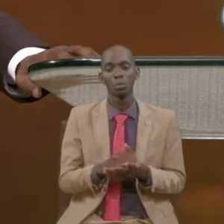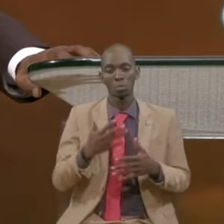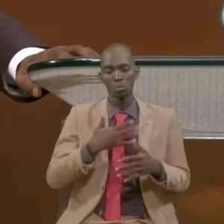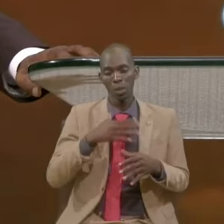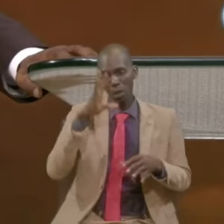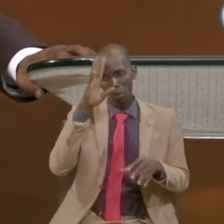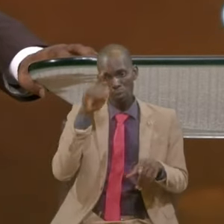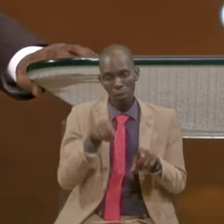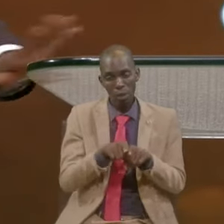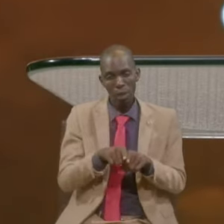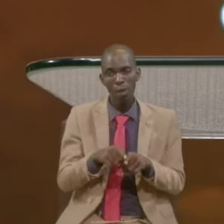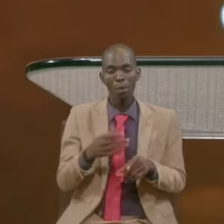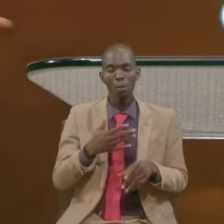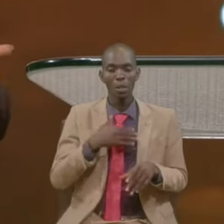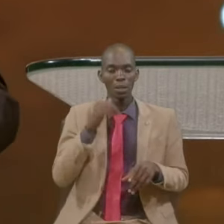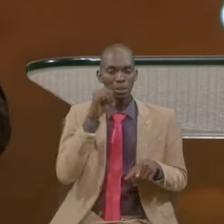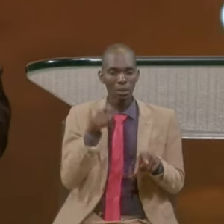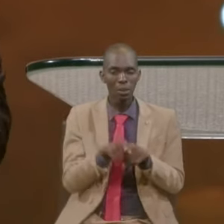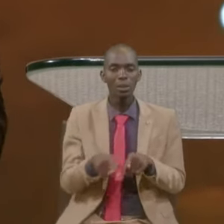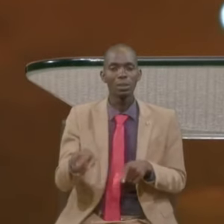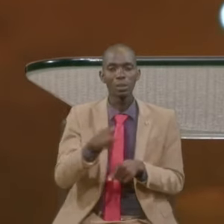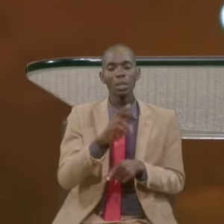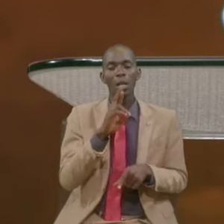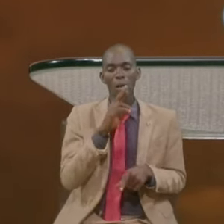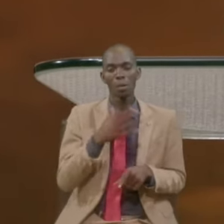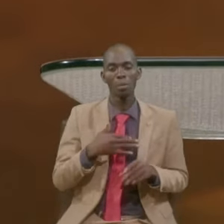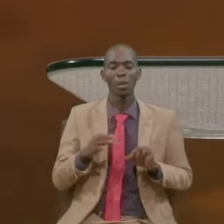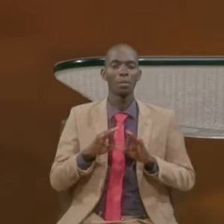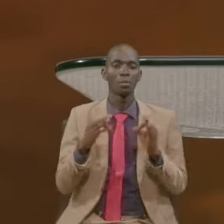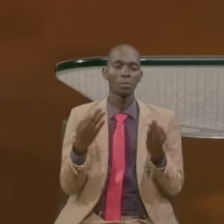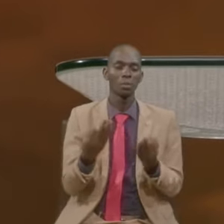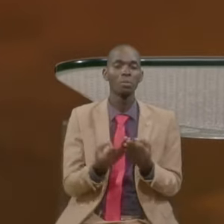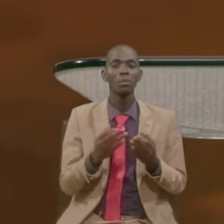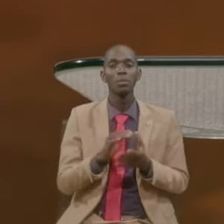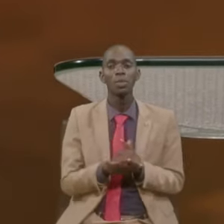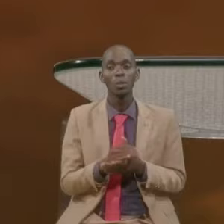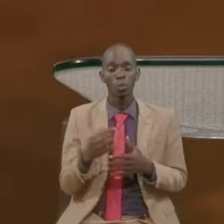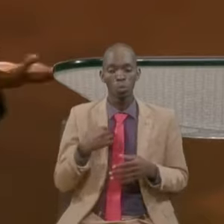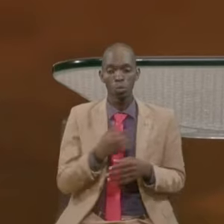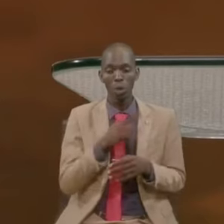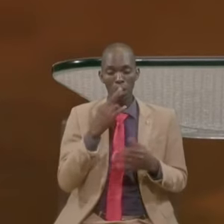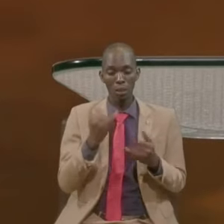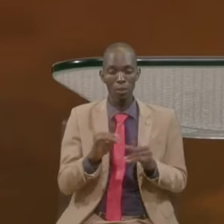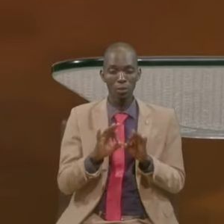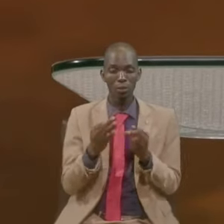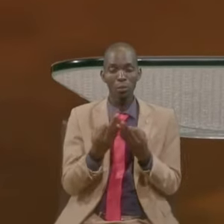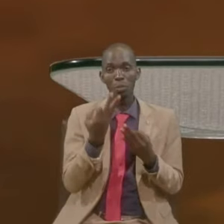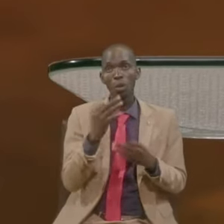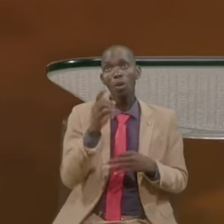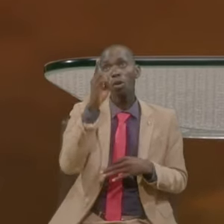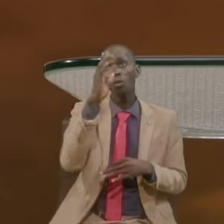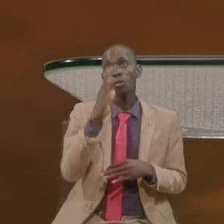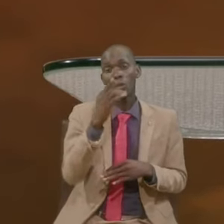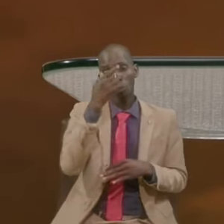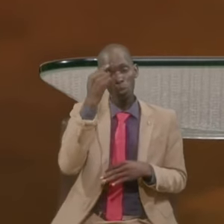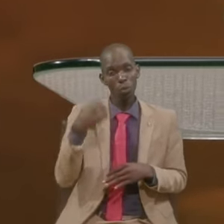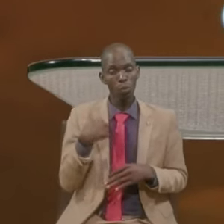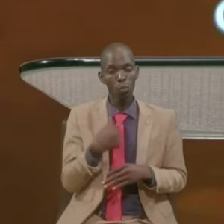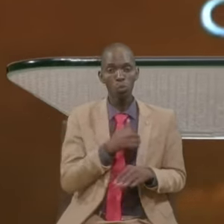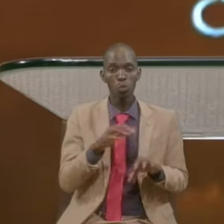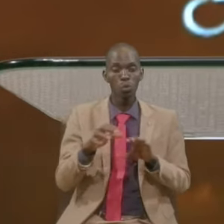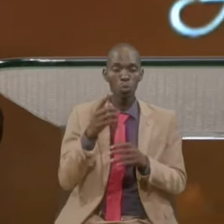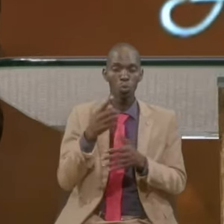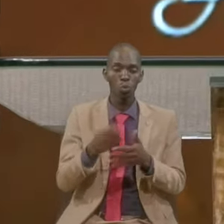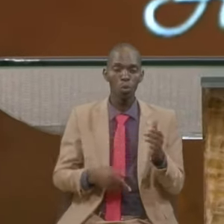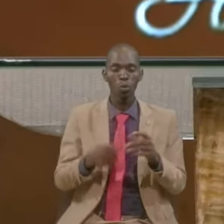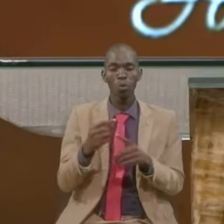brother, my sister. We form the family of God because we do the word of God.